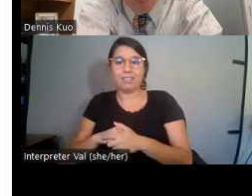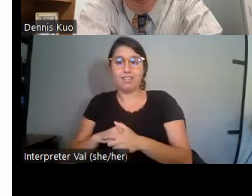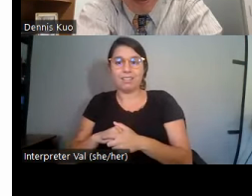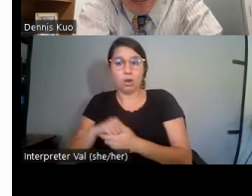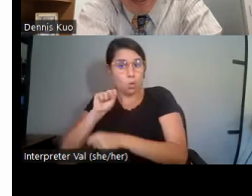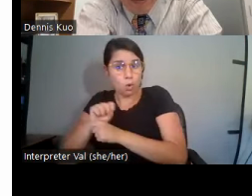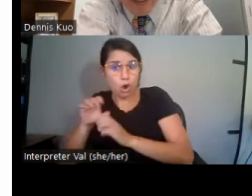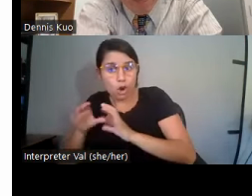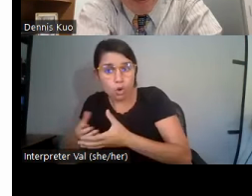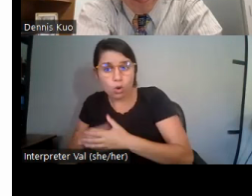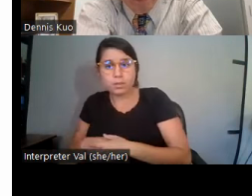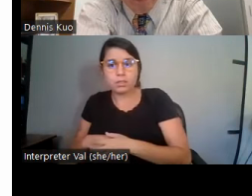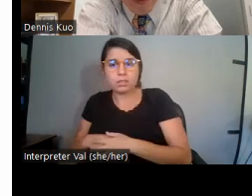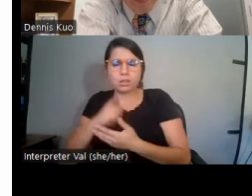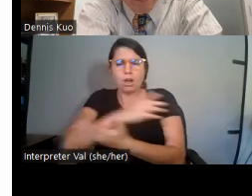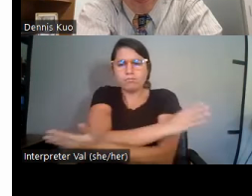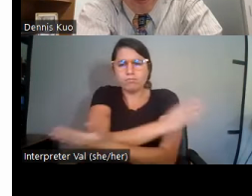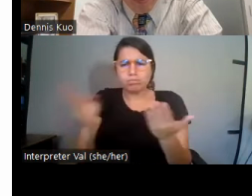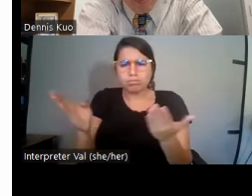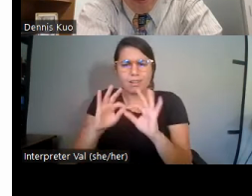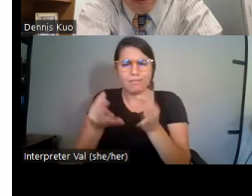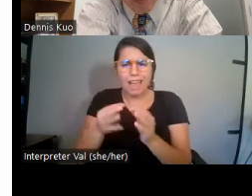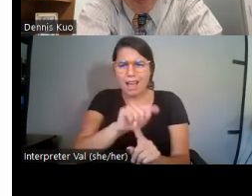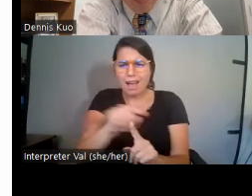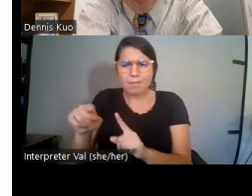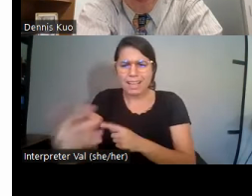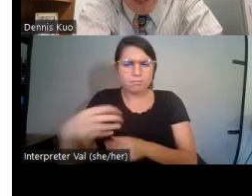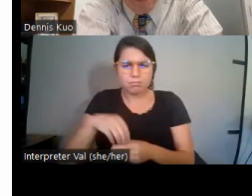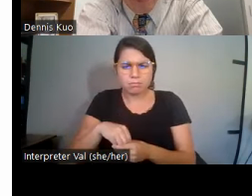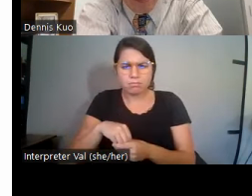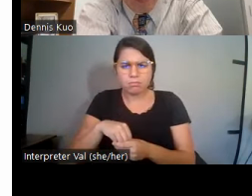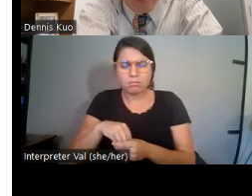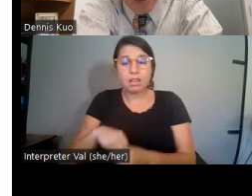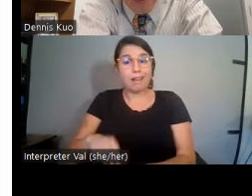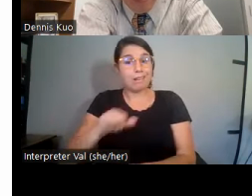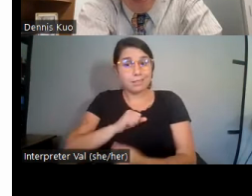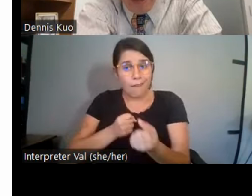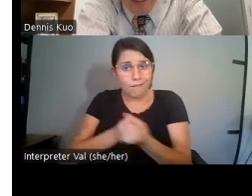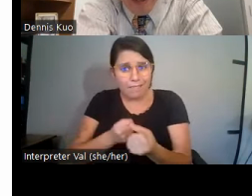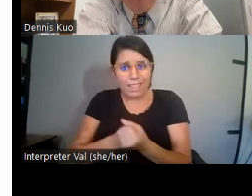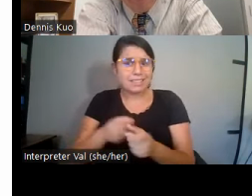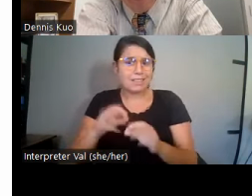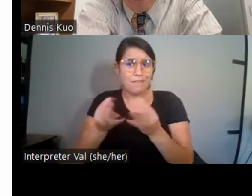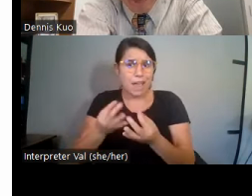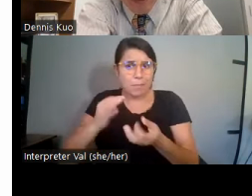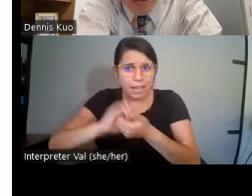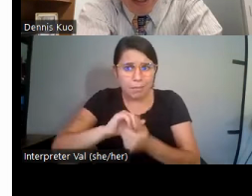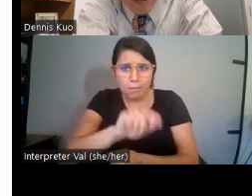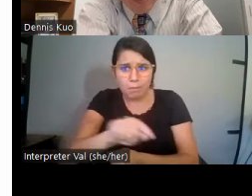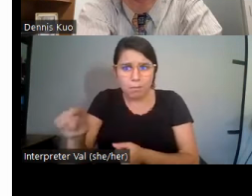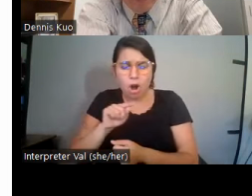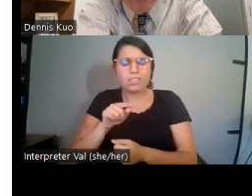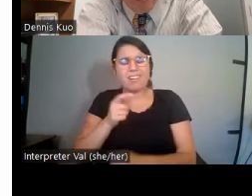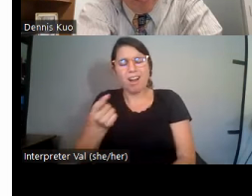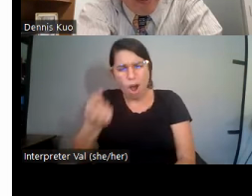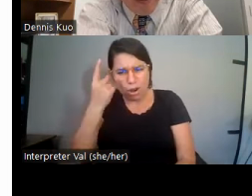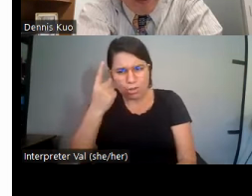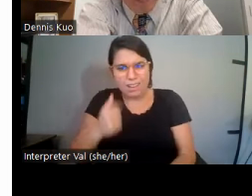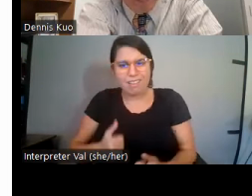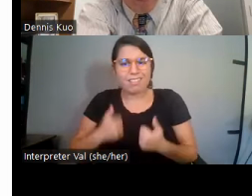groups. And that is because family partners, including self-advocates, have the understanding and the